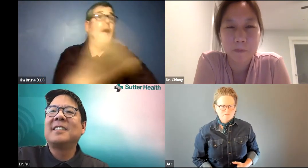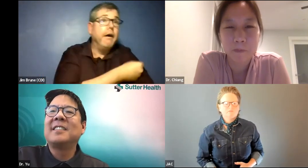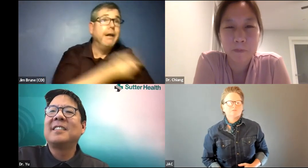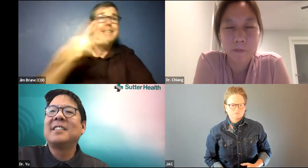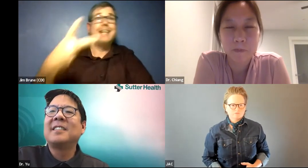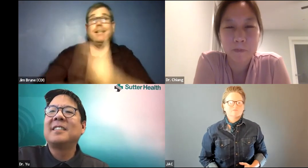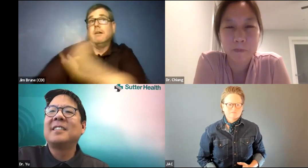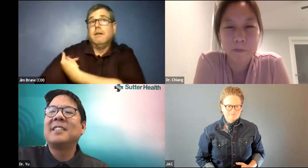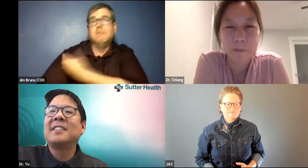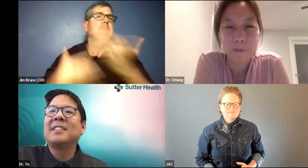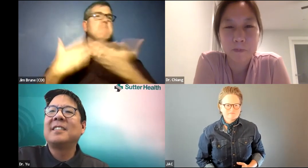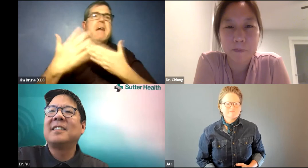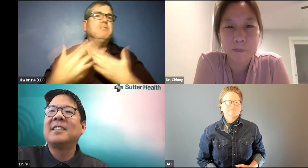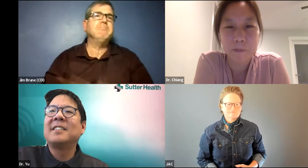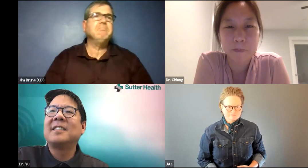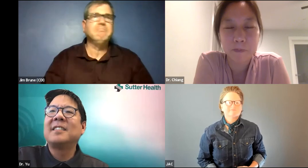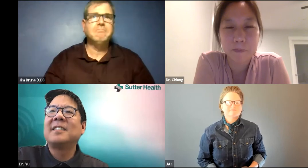Okay, great.